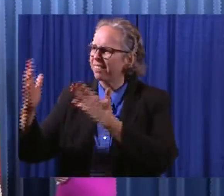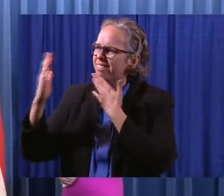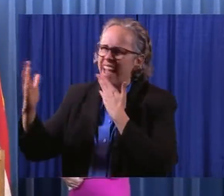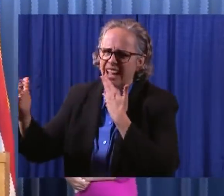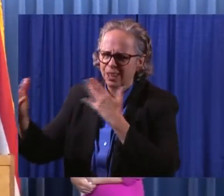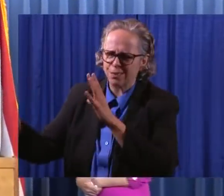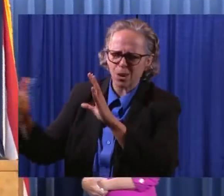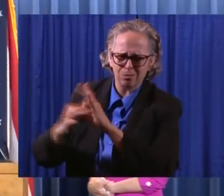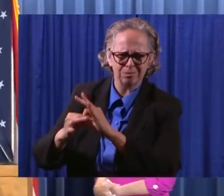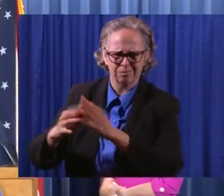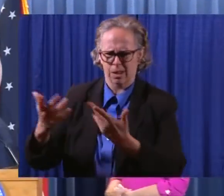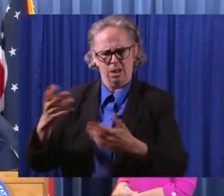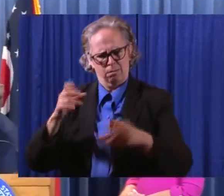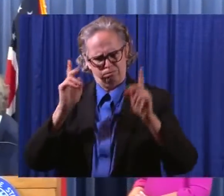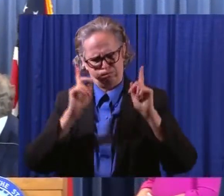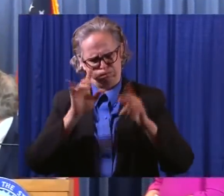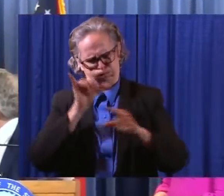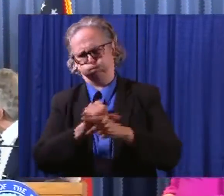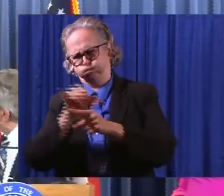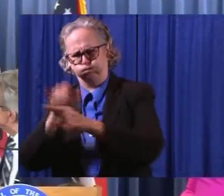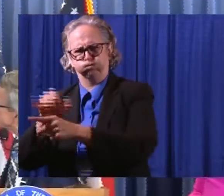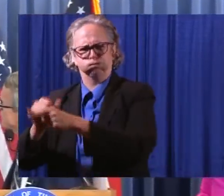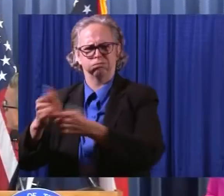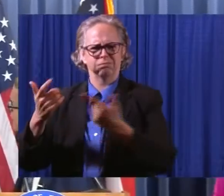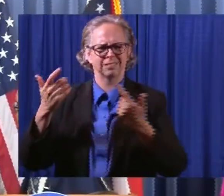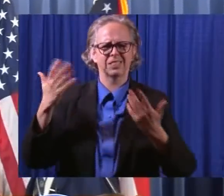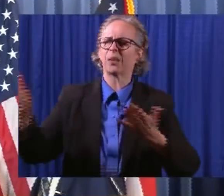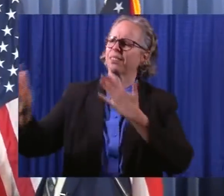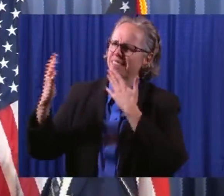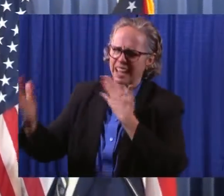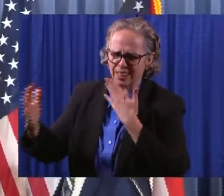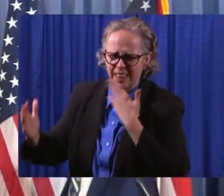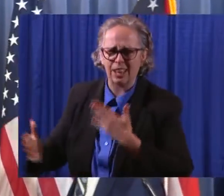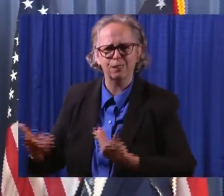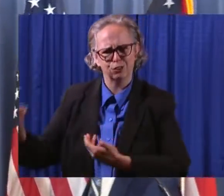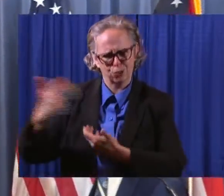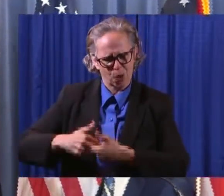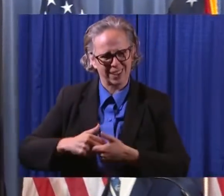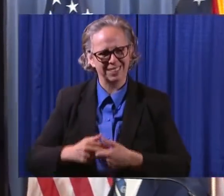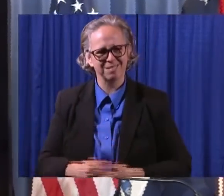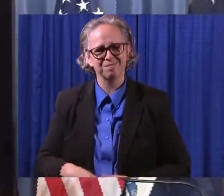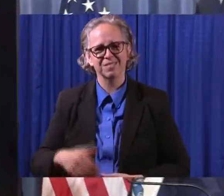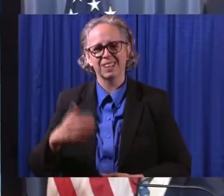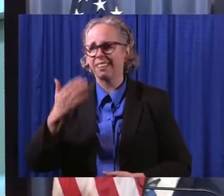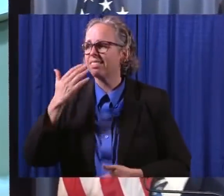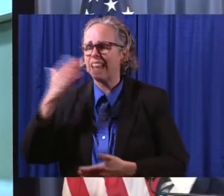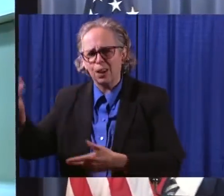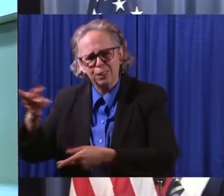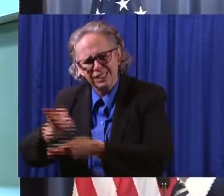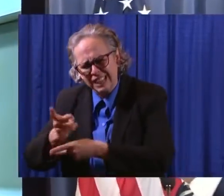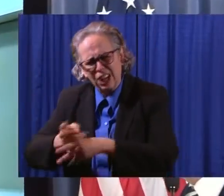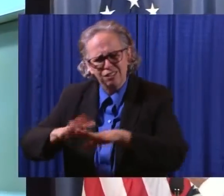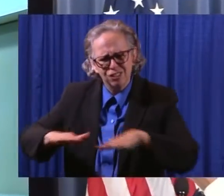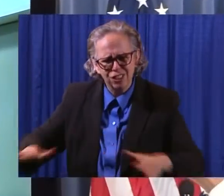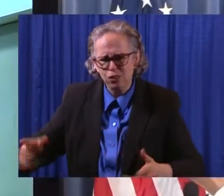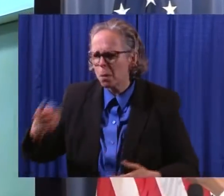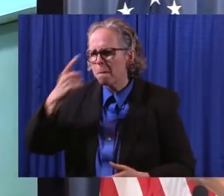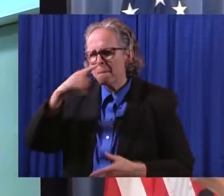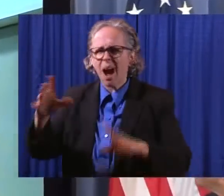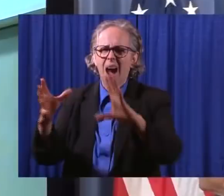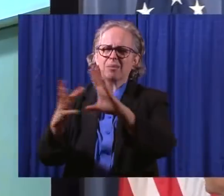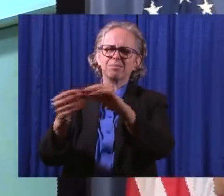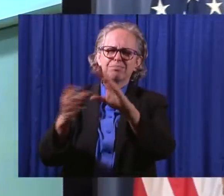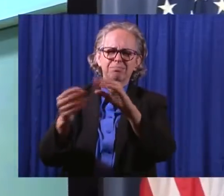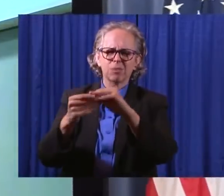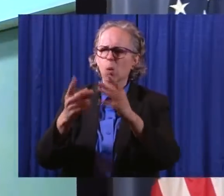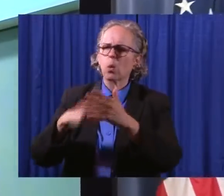didn't get through that, but thank you very, very much for taking care of children. And maybe you could just kind of tell us what you're seeing